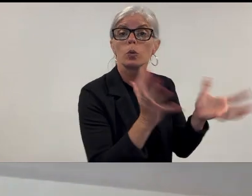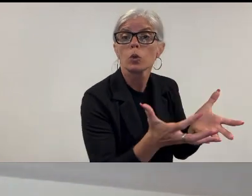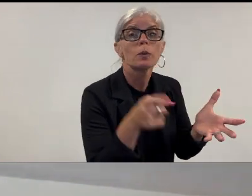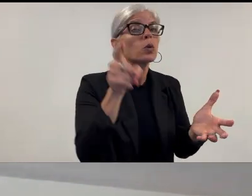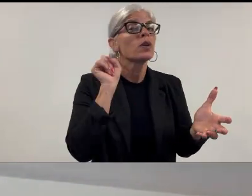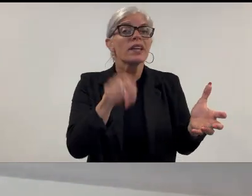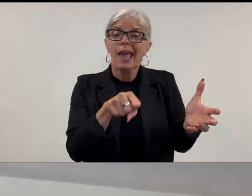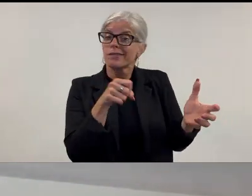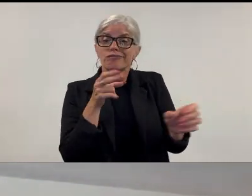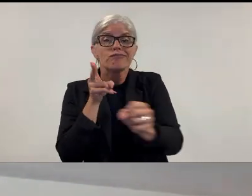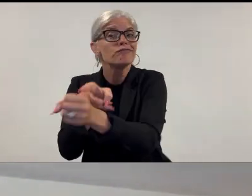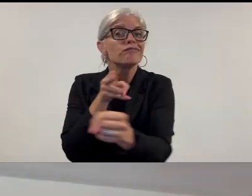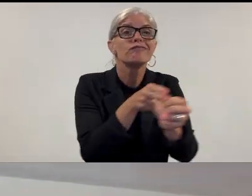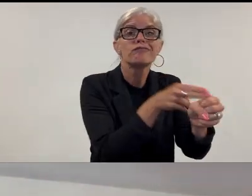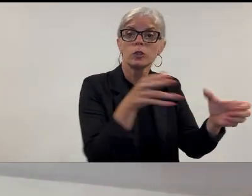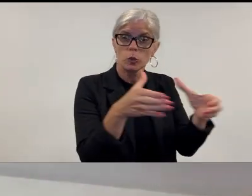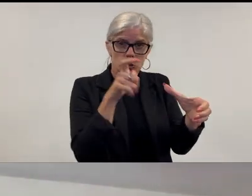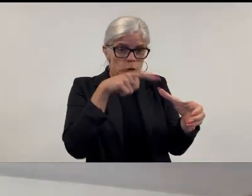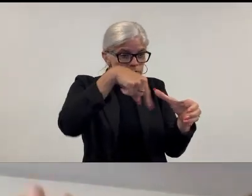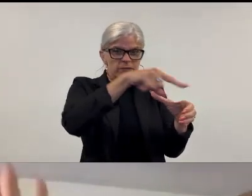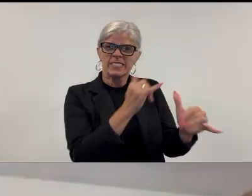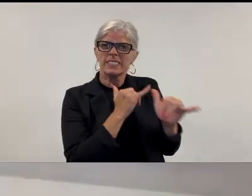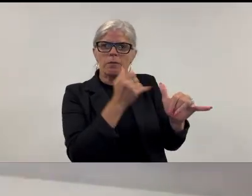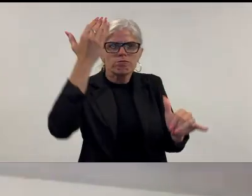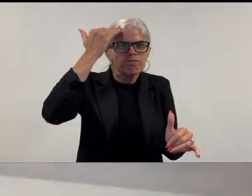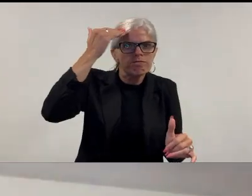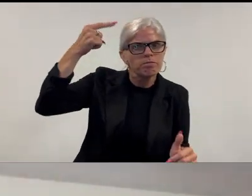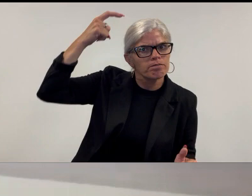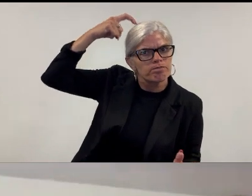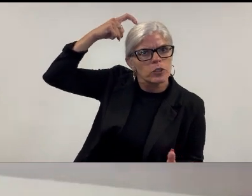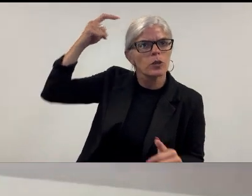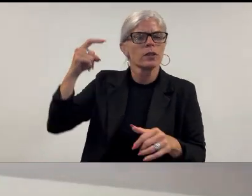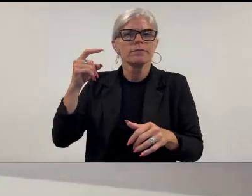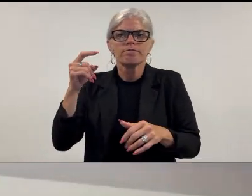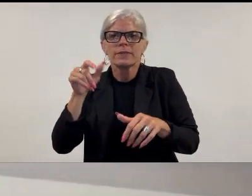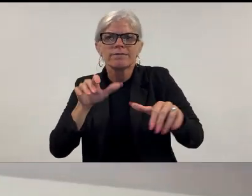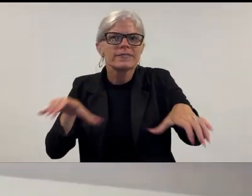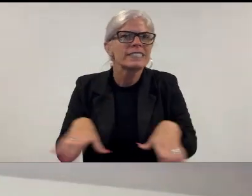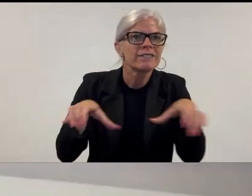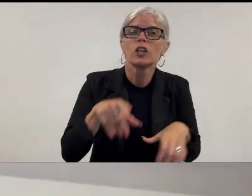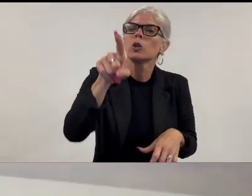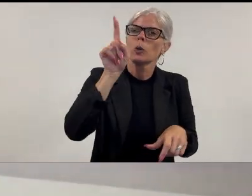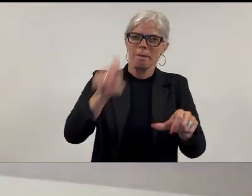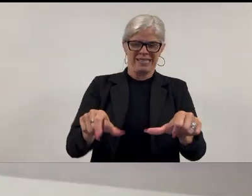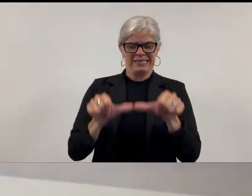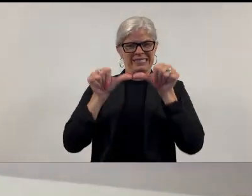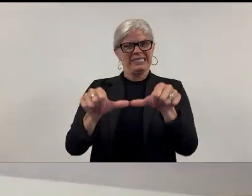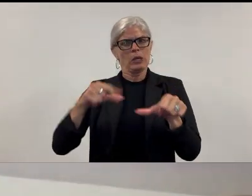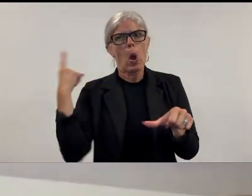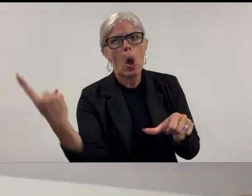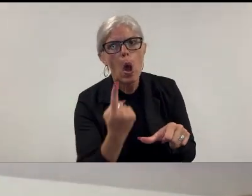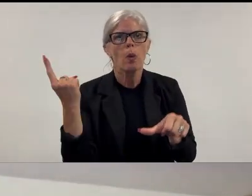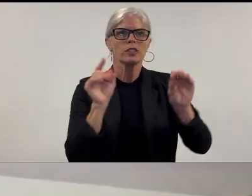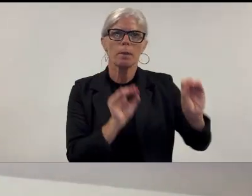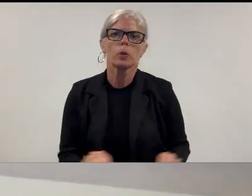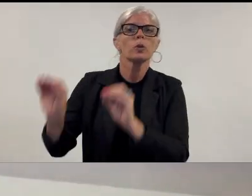can call it a personal movement group in which you get together with other people that